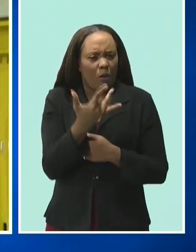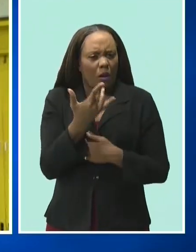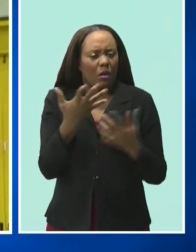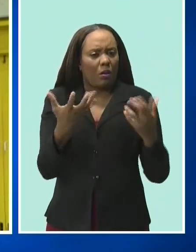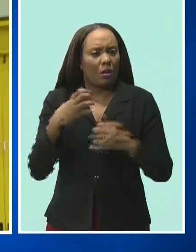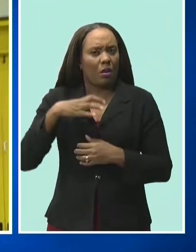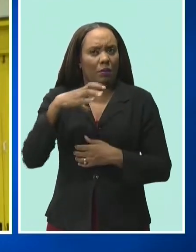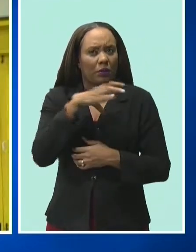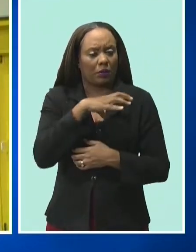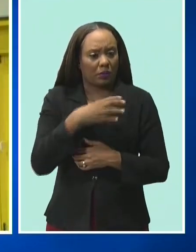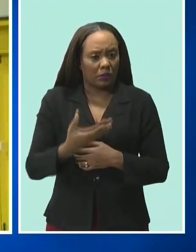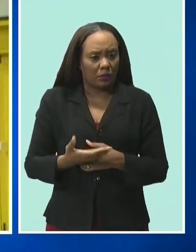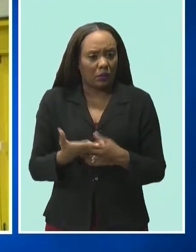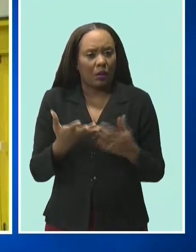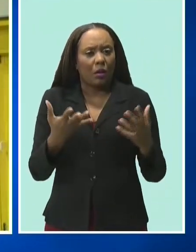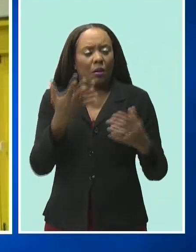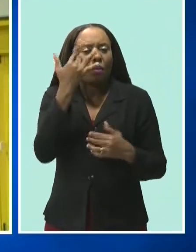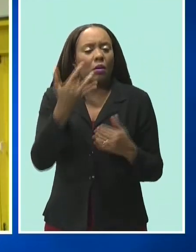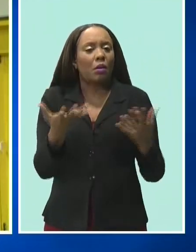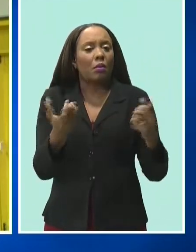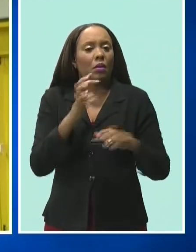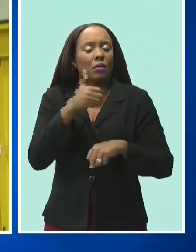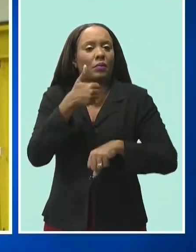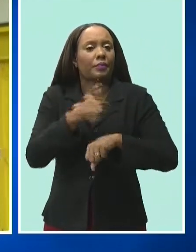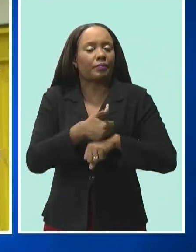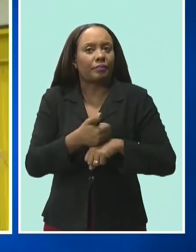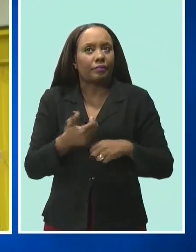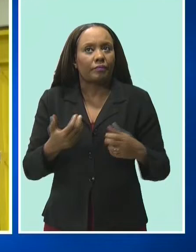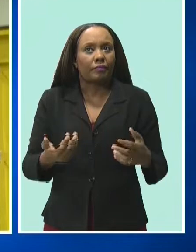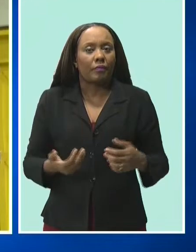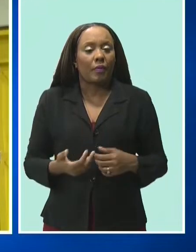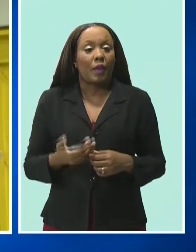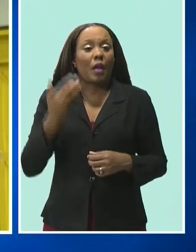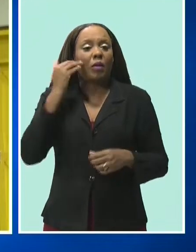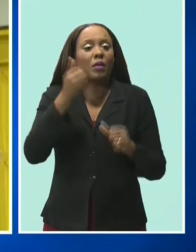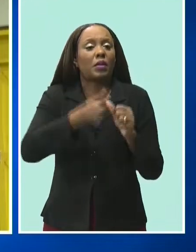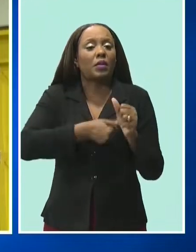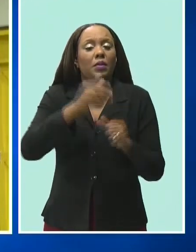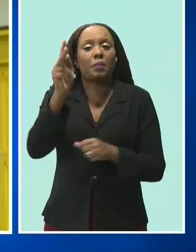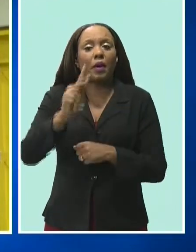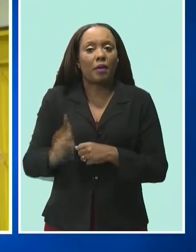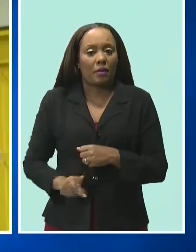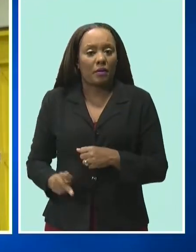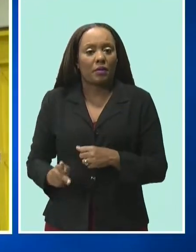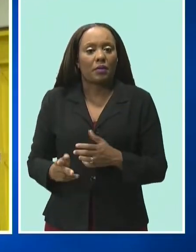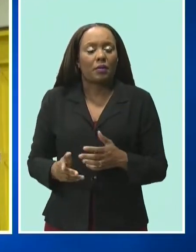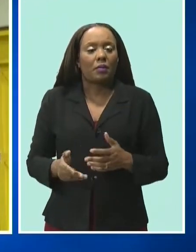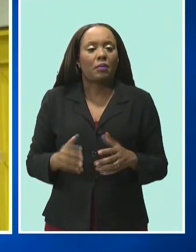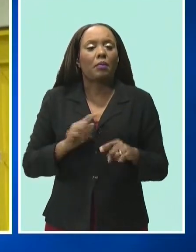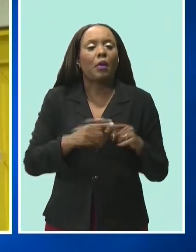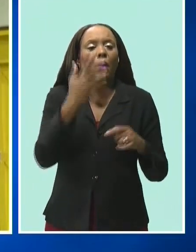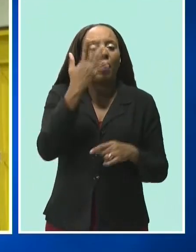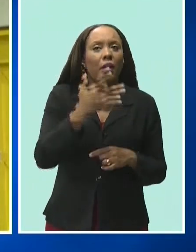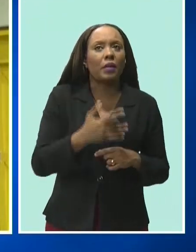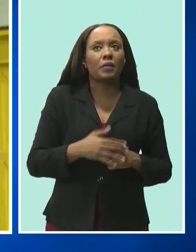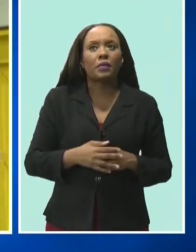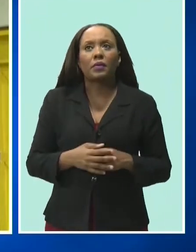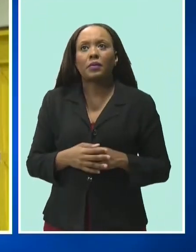the numbers of assemblies for each particular parish? Population density.